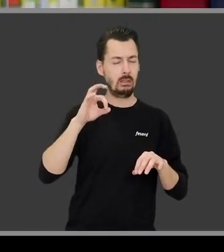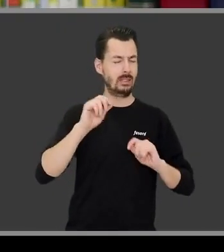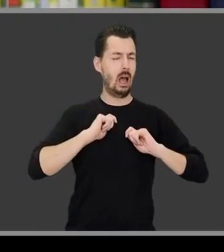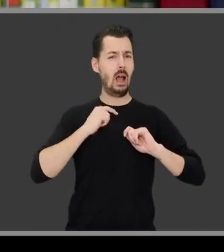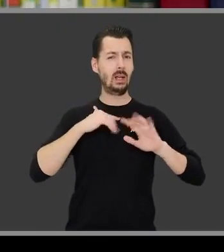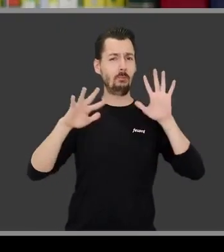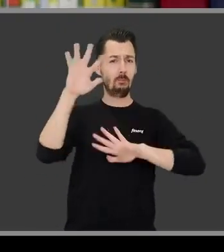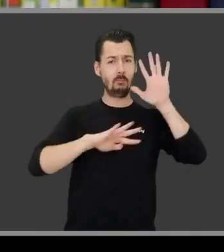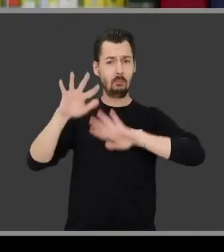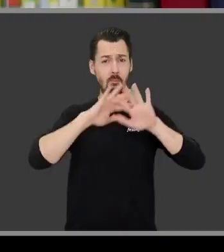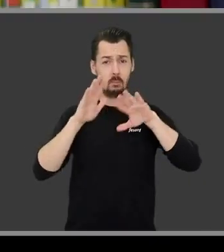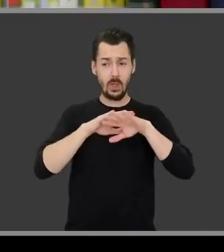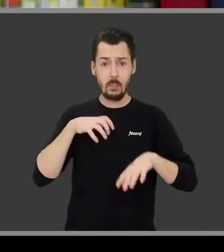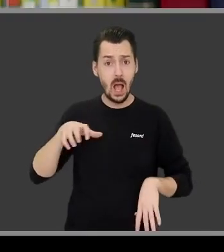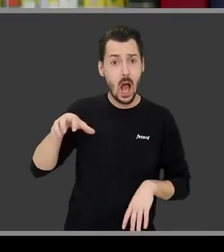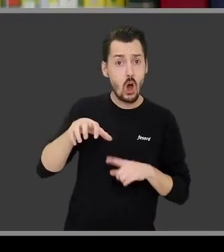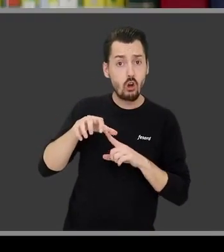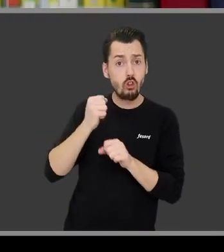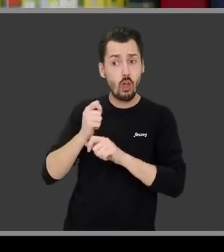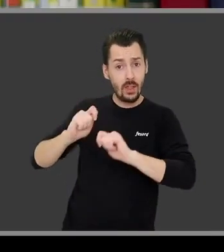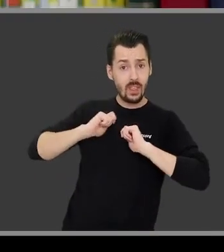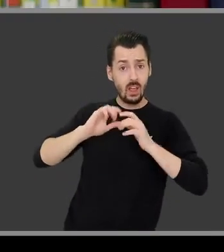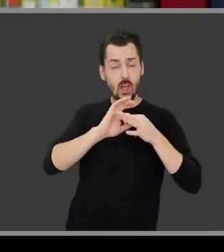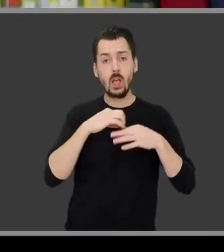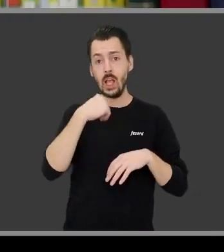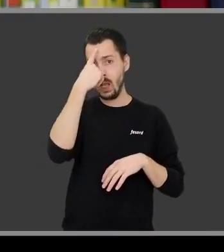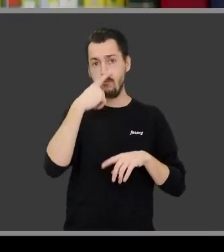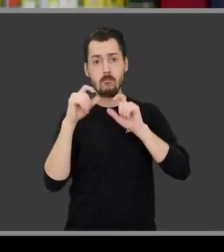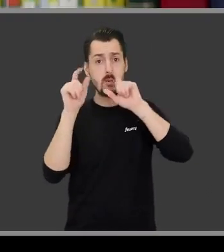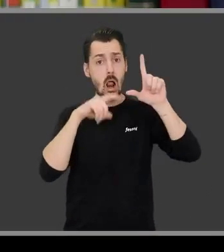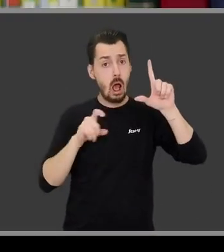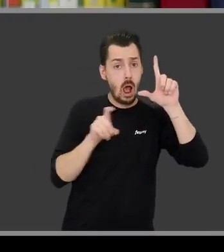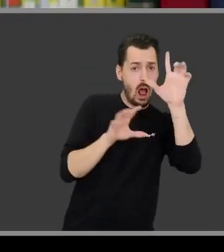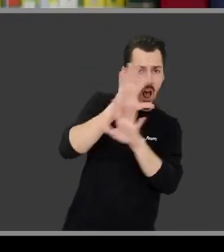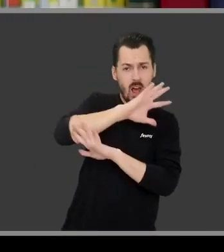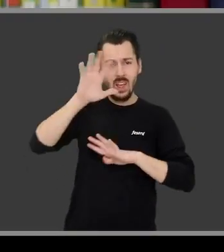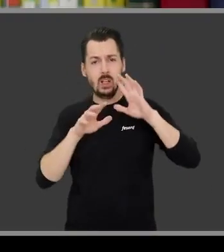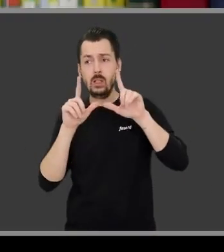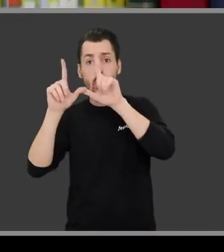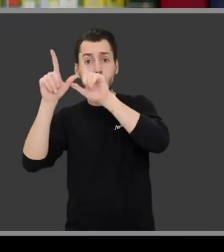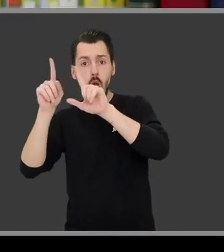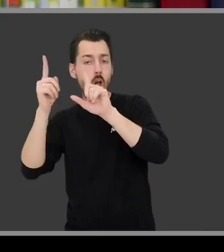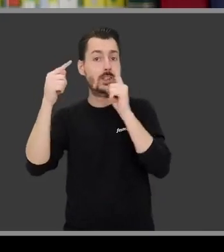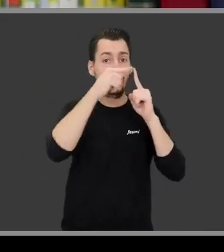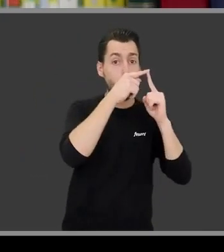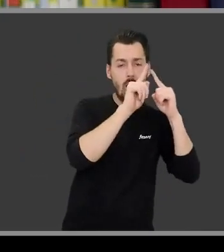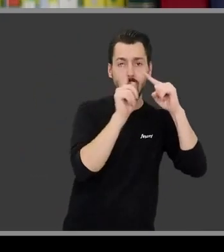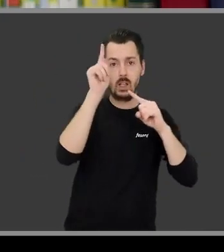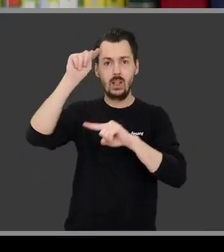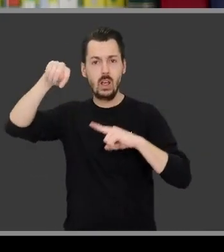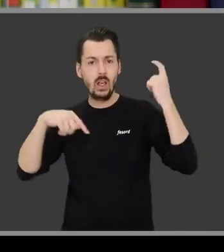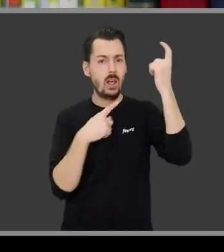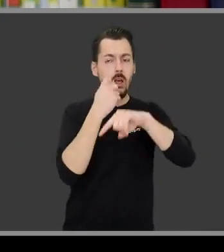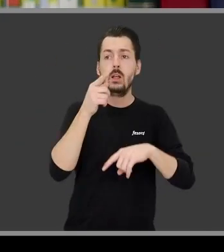quite complex because they ask you to click with the mouse in a series of images, and it's quite complex with the mouse to place